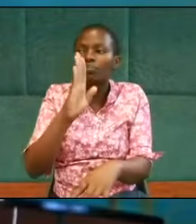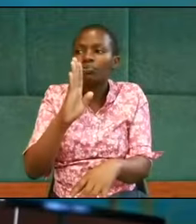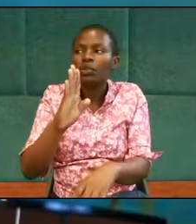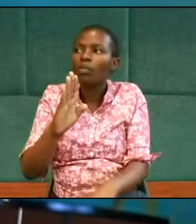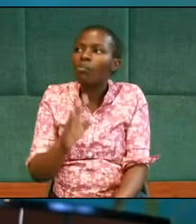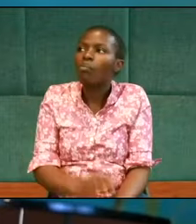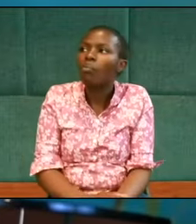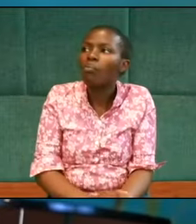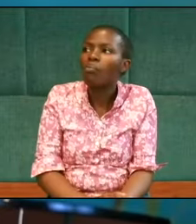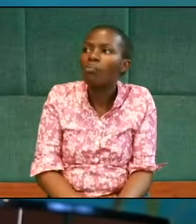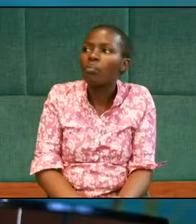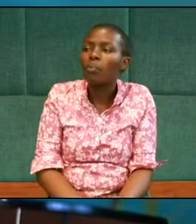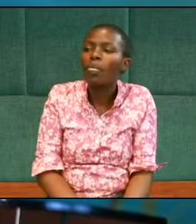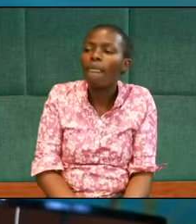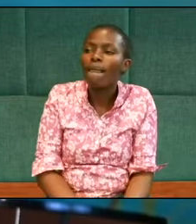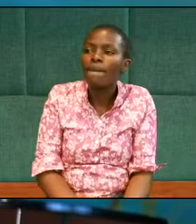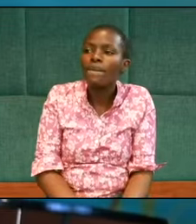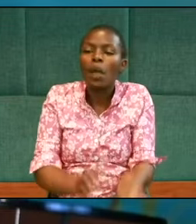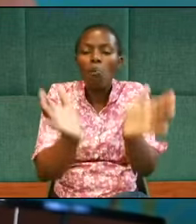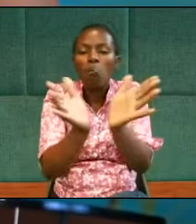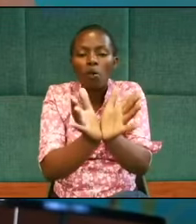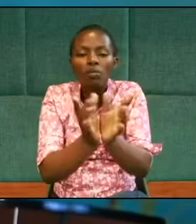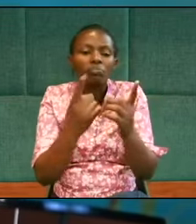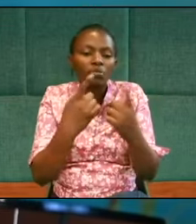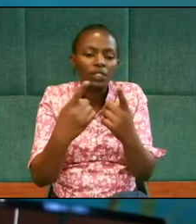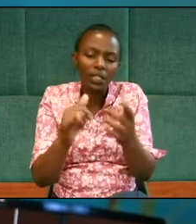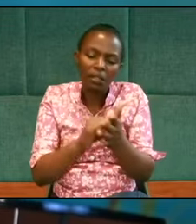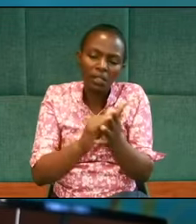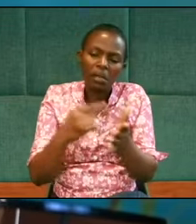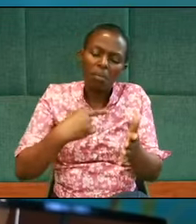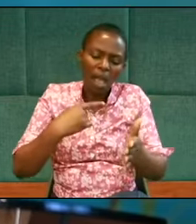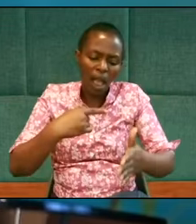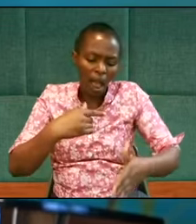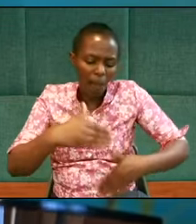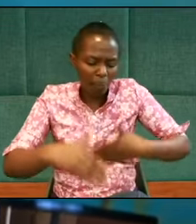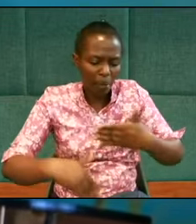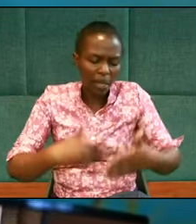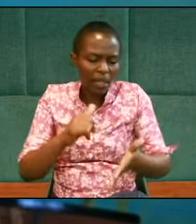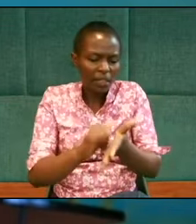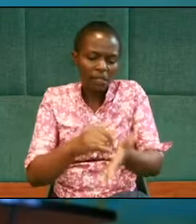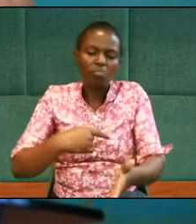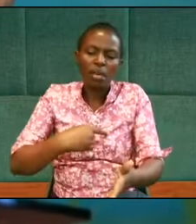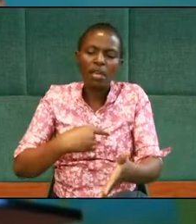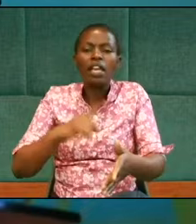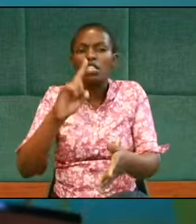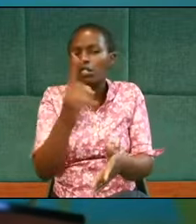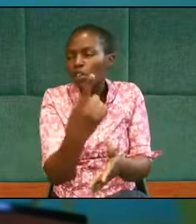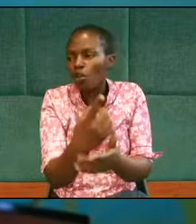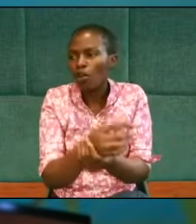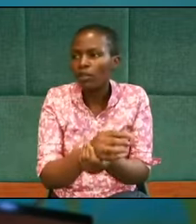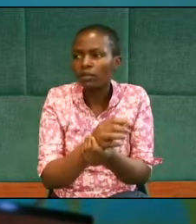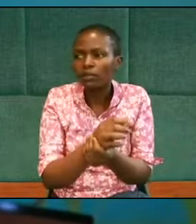is that. Paul is saying, I am excited that I am single. And he